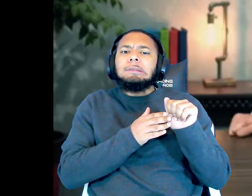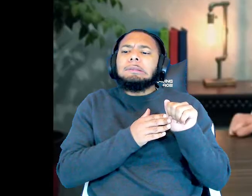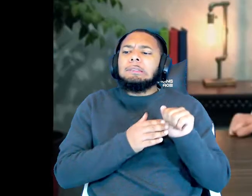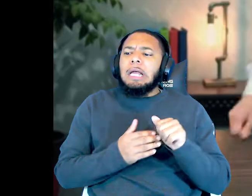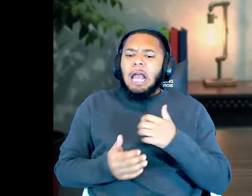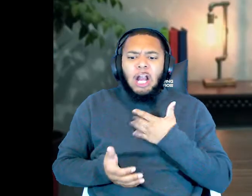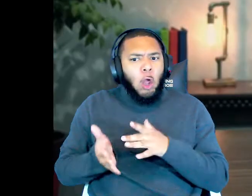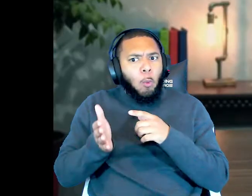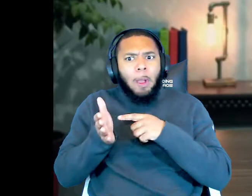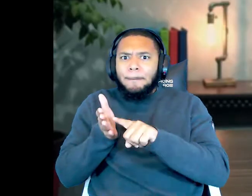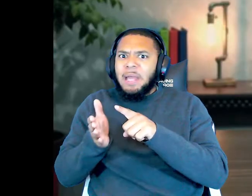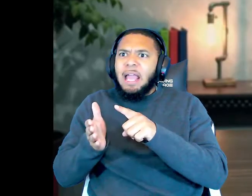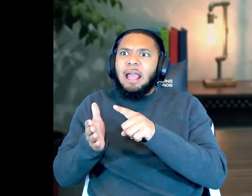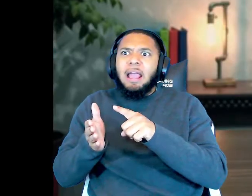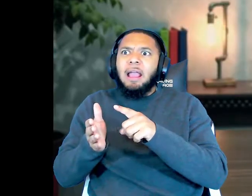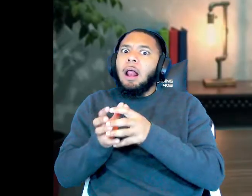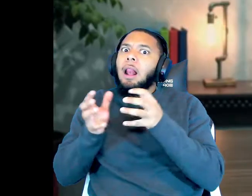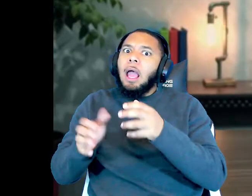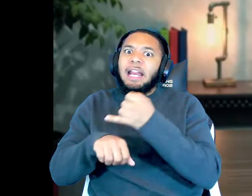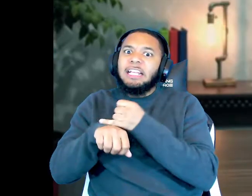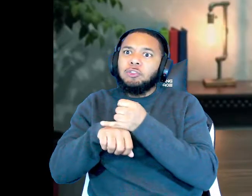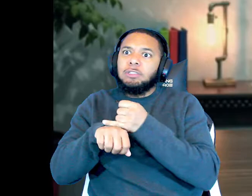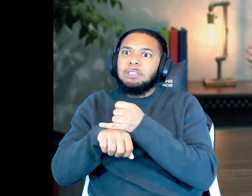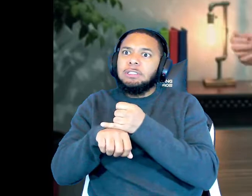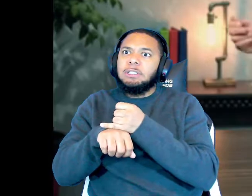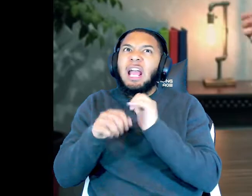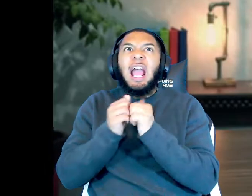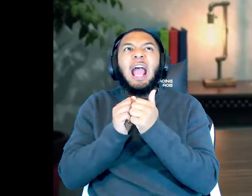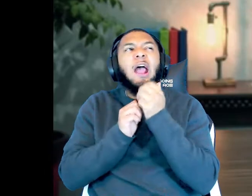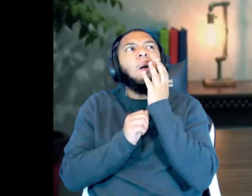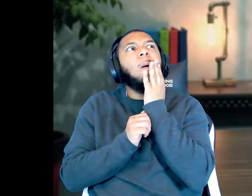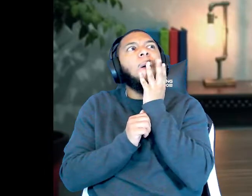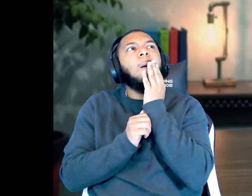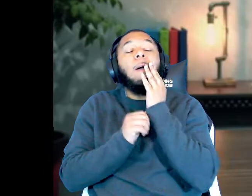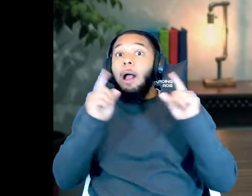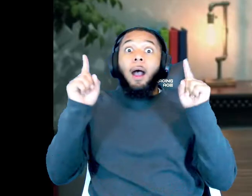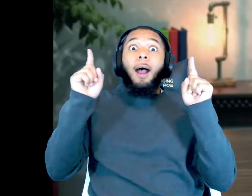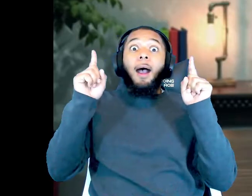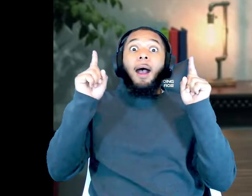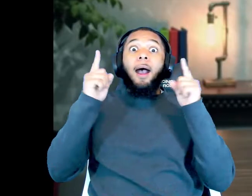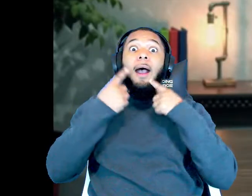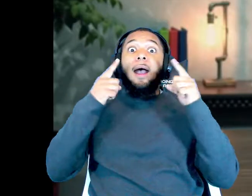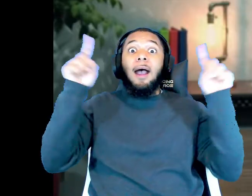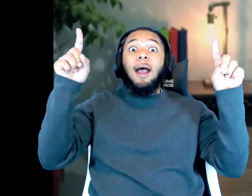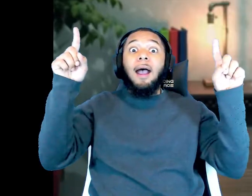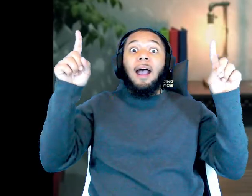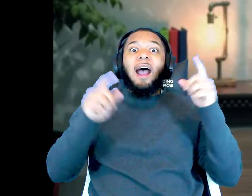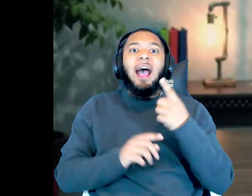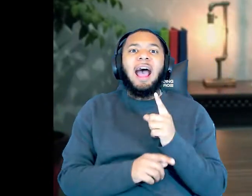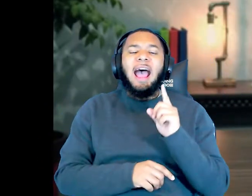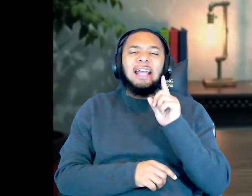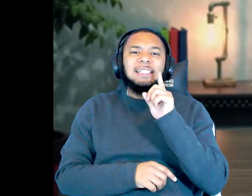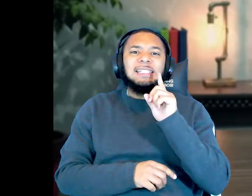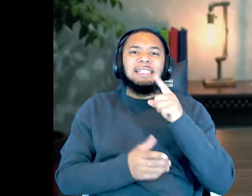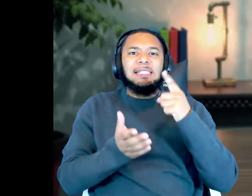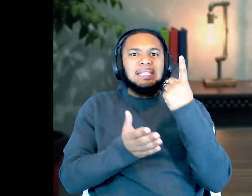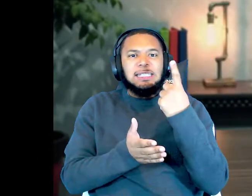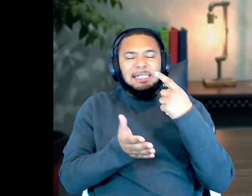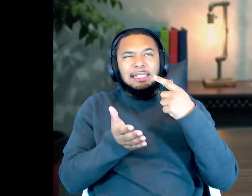interest? Dun, da, da! A single payment loan arrives, which is also called a promissory